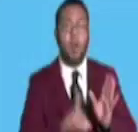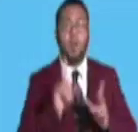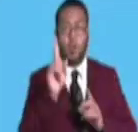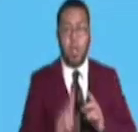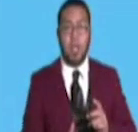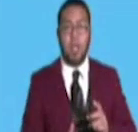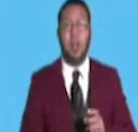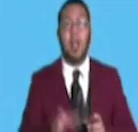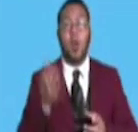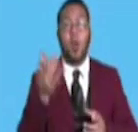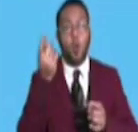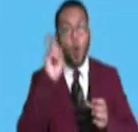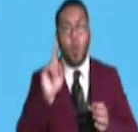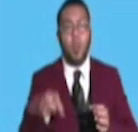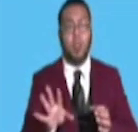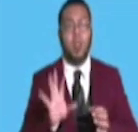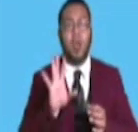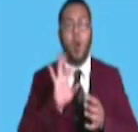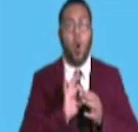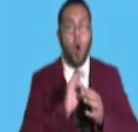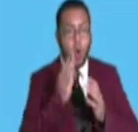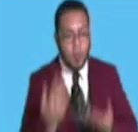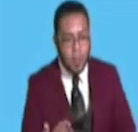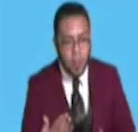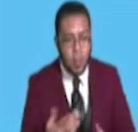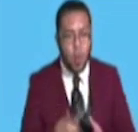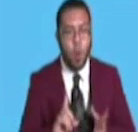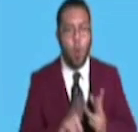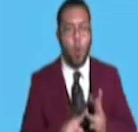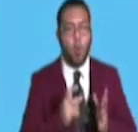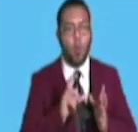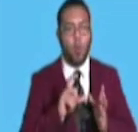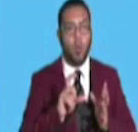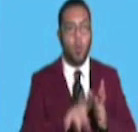Call upon the Honorable Alexander O'Connor to have the floor.